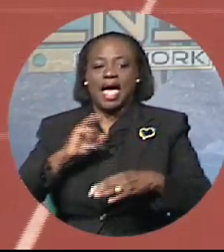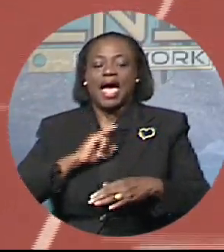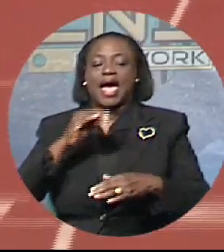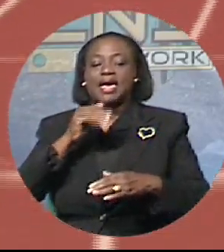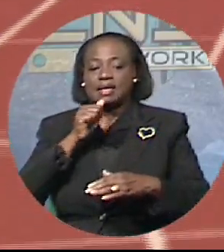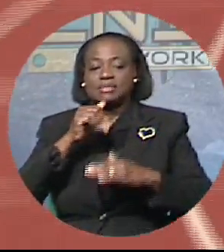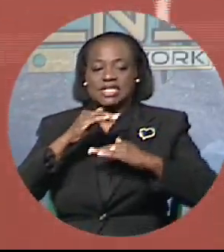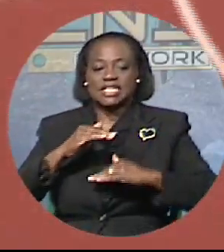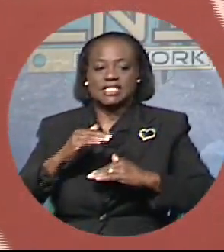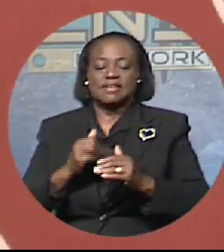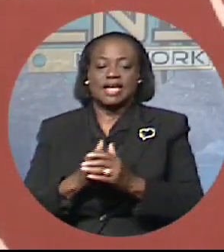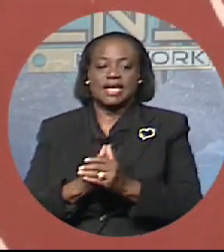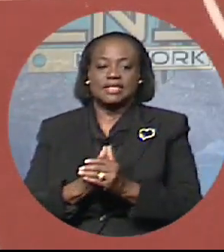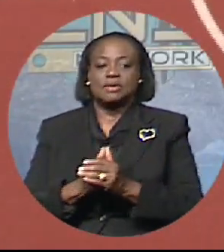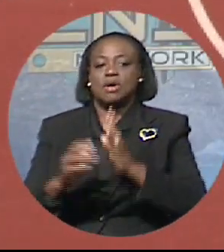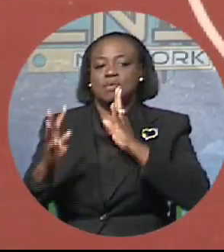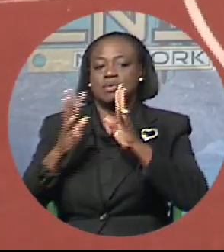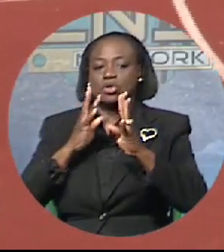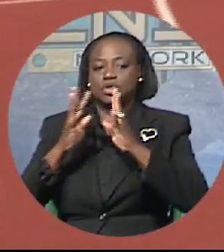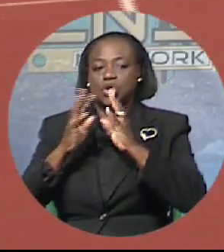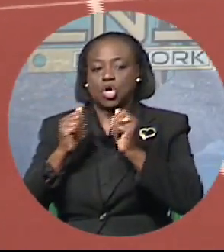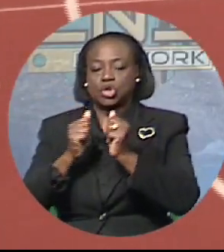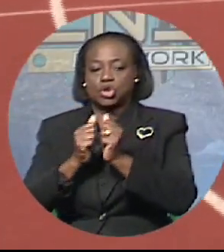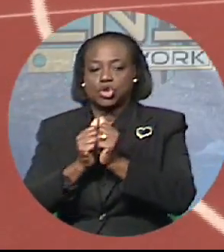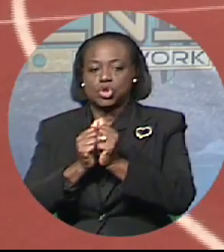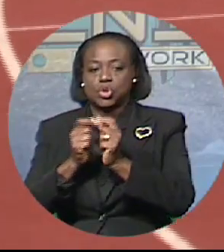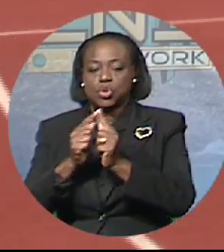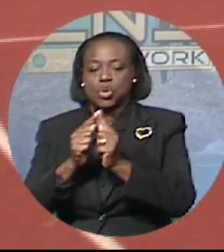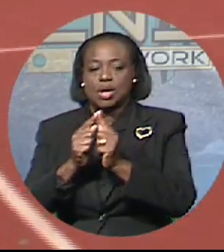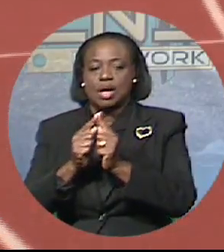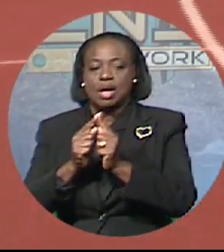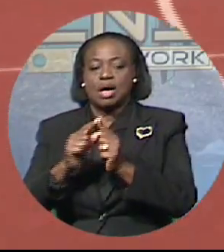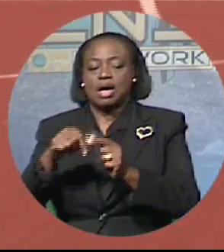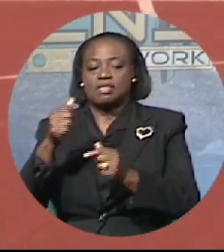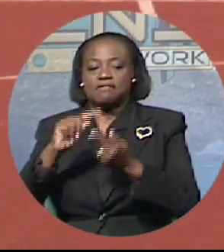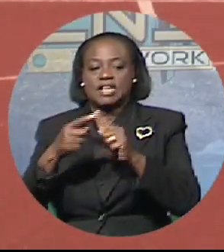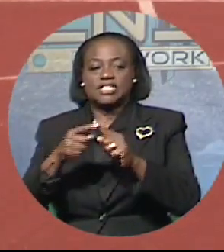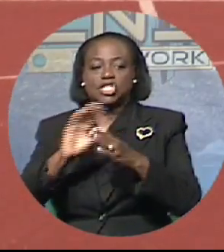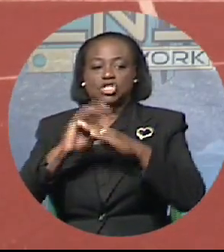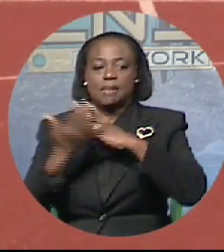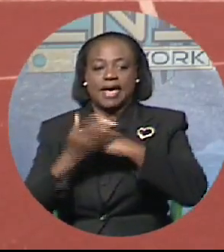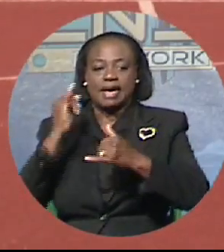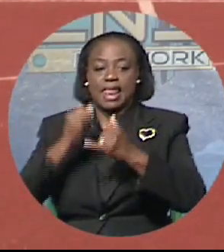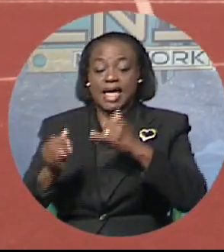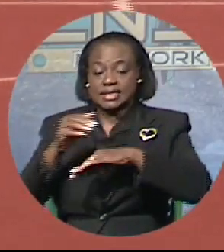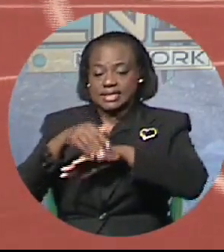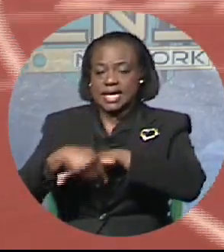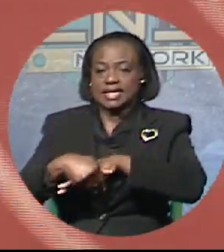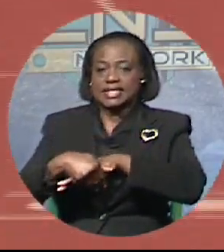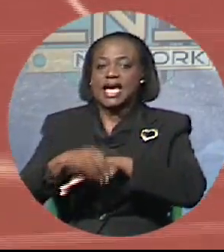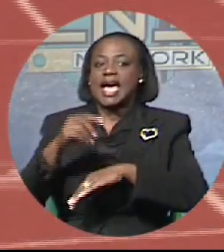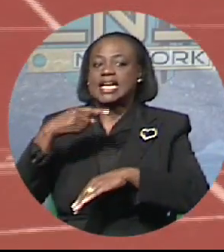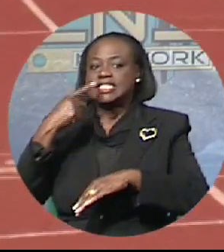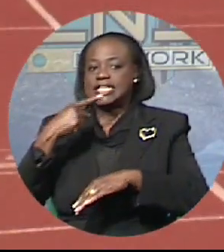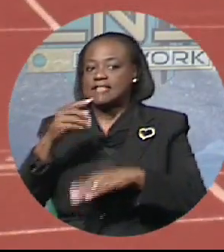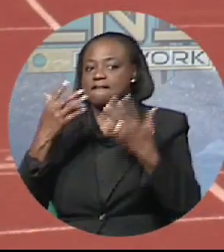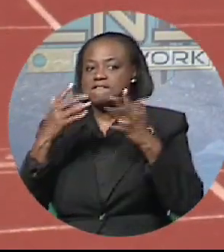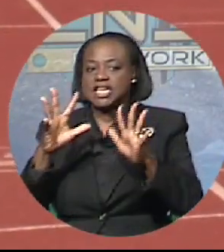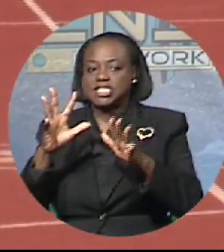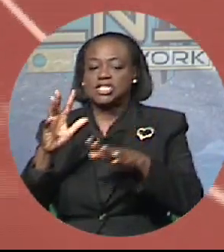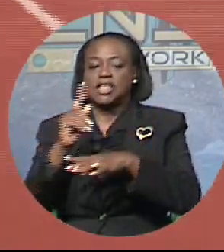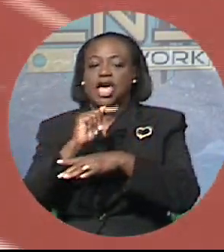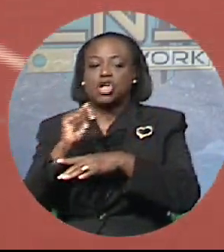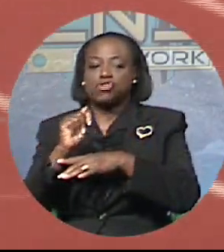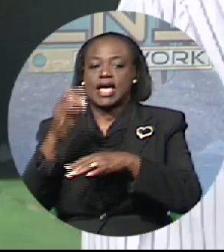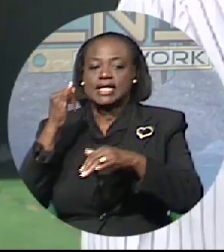approved the schedule. We spoke to our colleague president in Jamaica last night on a talk show, and he's indicated that they've completed their trials this past